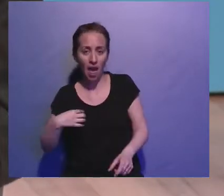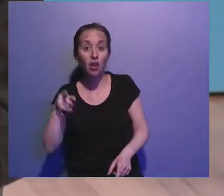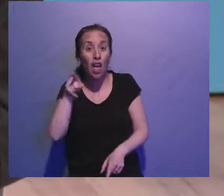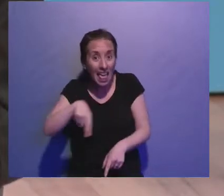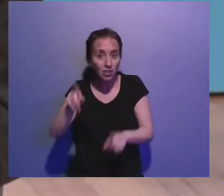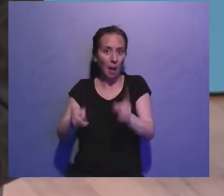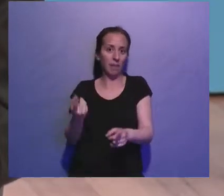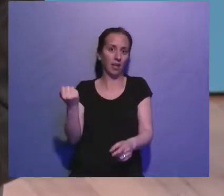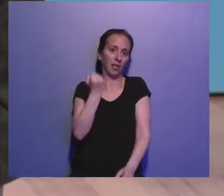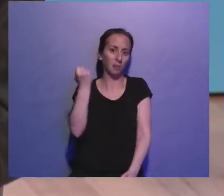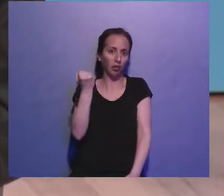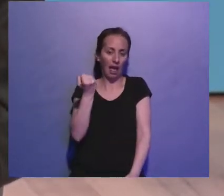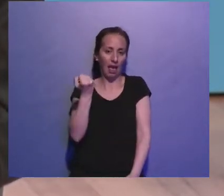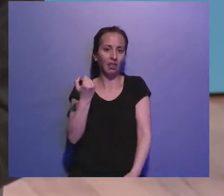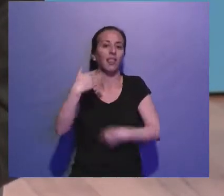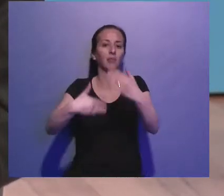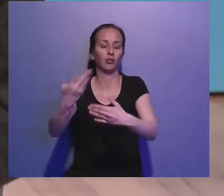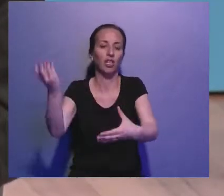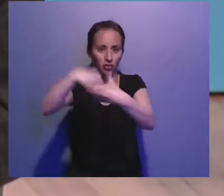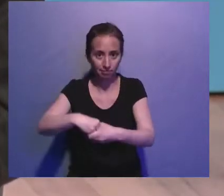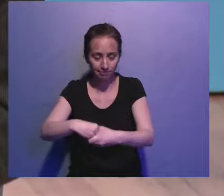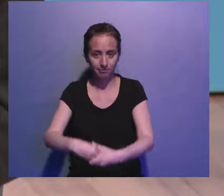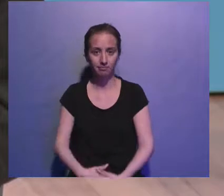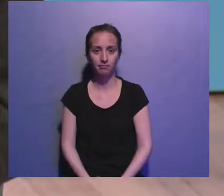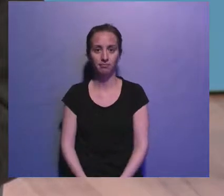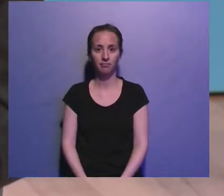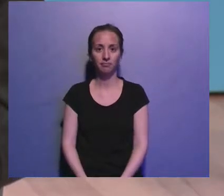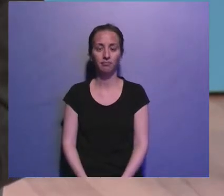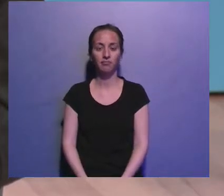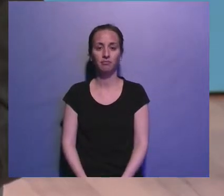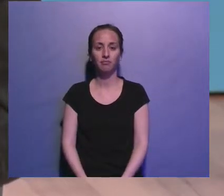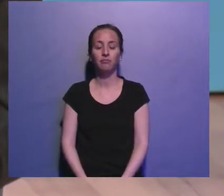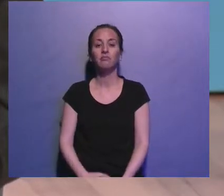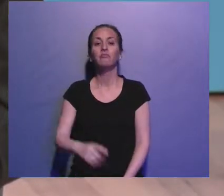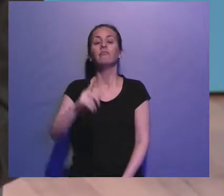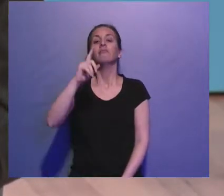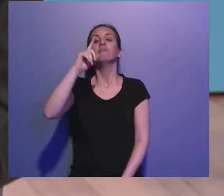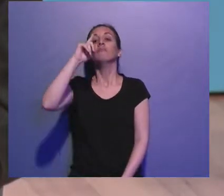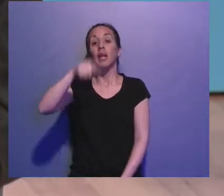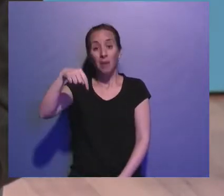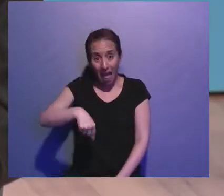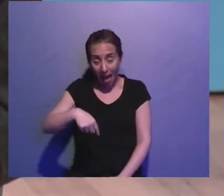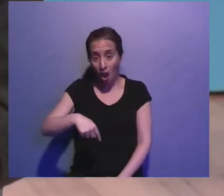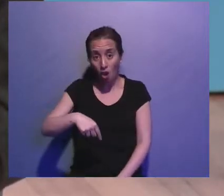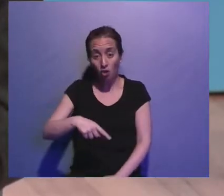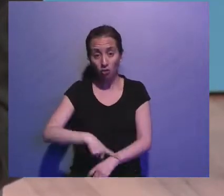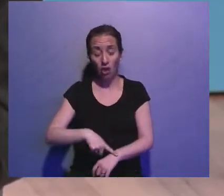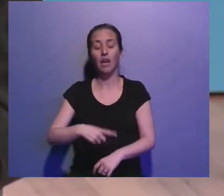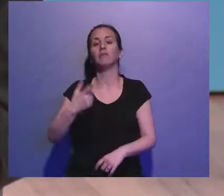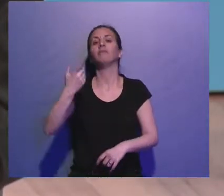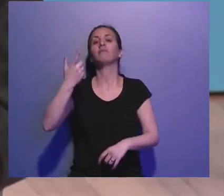interests of citizens. So it is very important for us to get them involved in this process. We are also